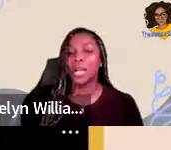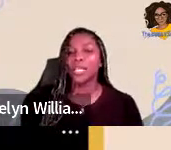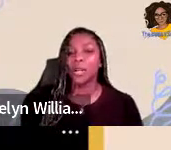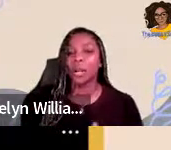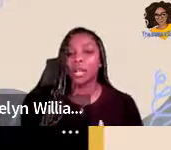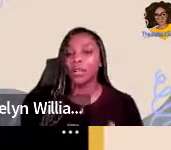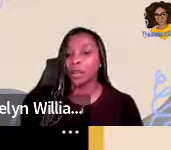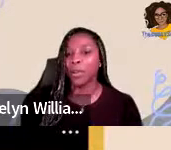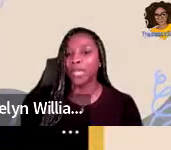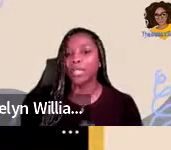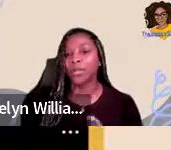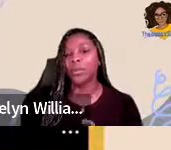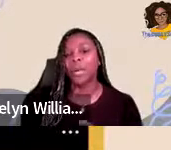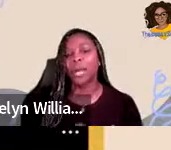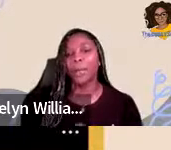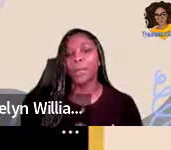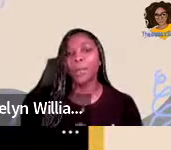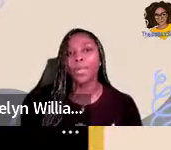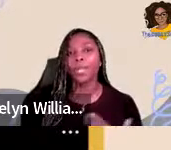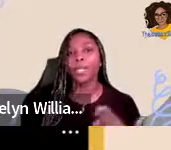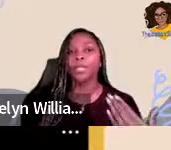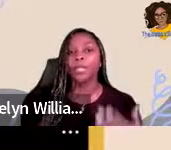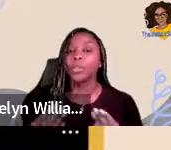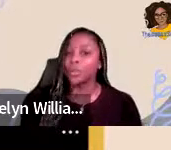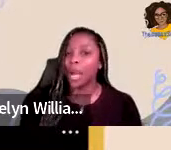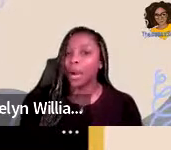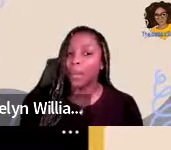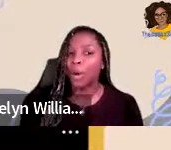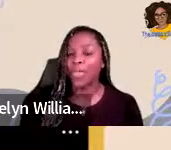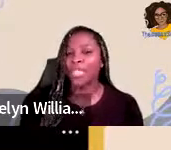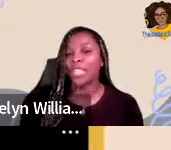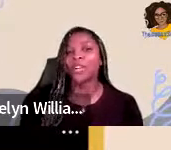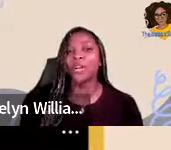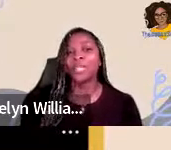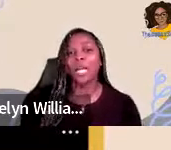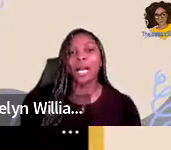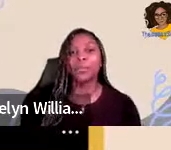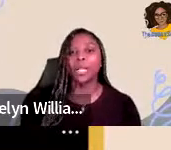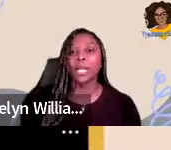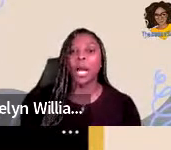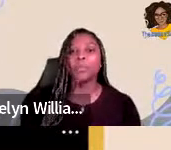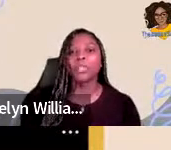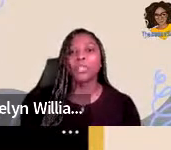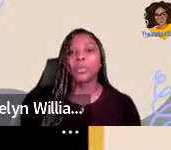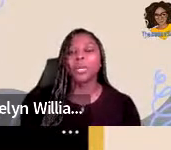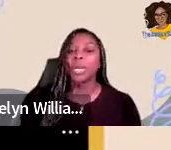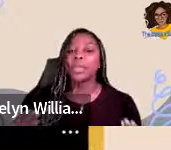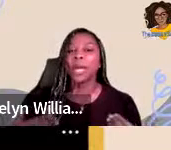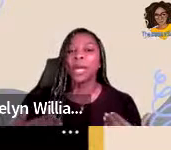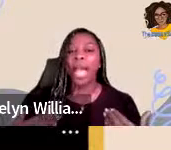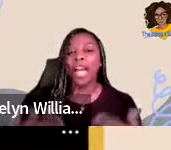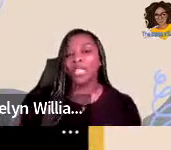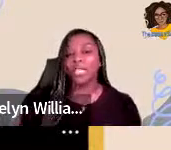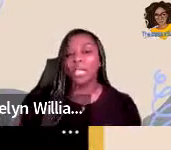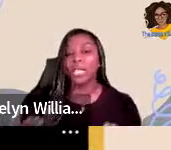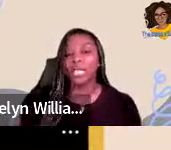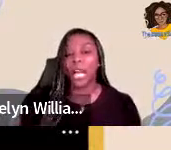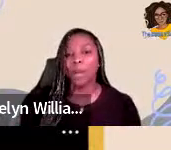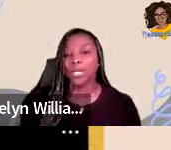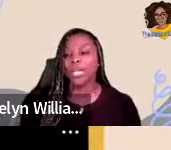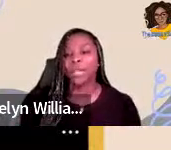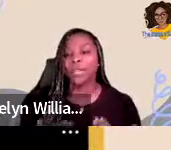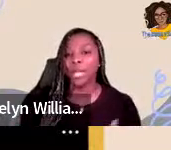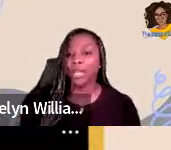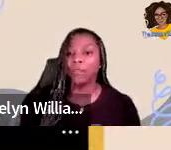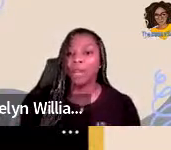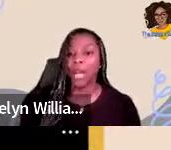show you guys are a great way to show you how I'm authentic online when it comes to the advocacy and the